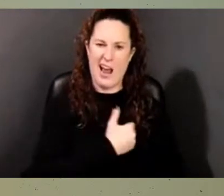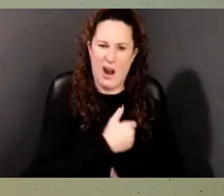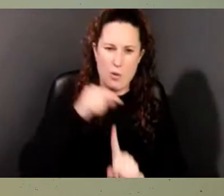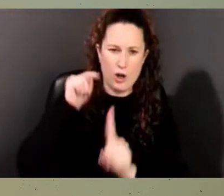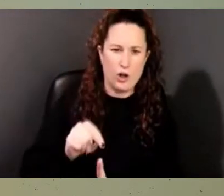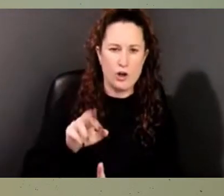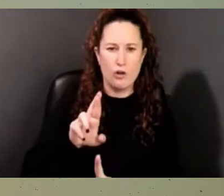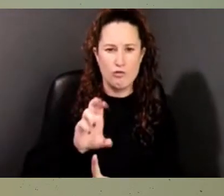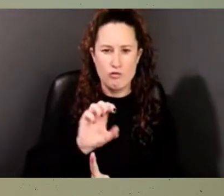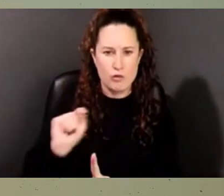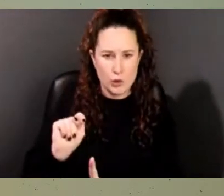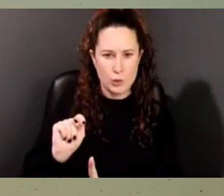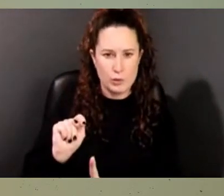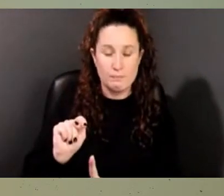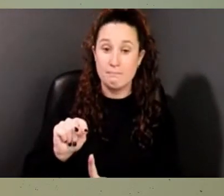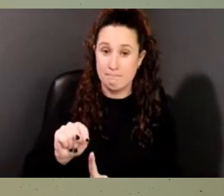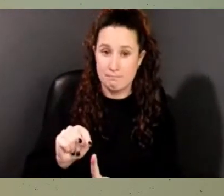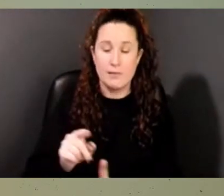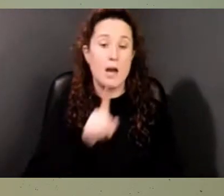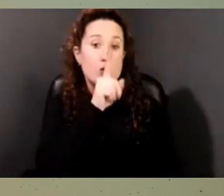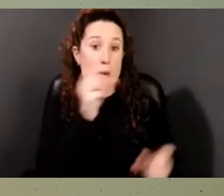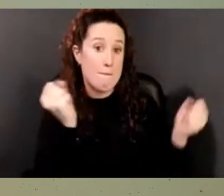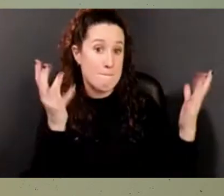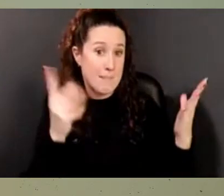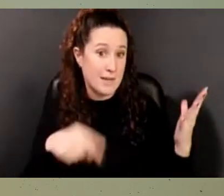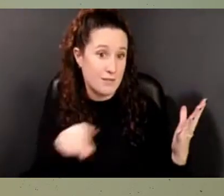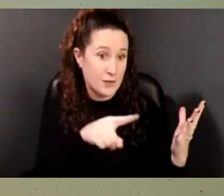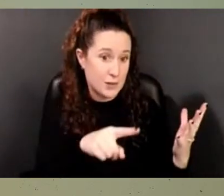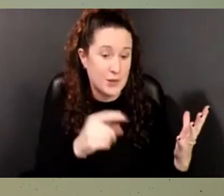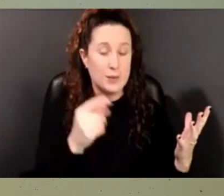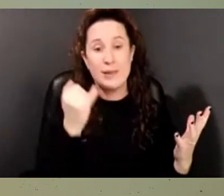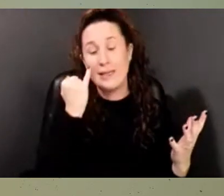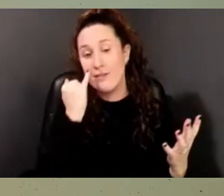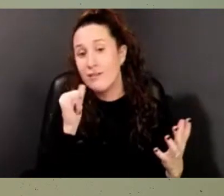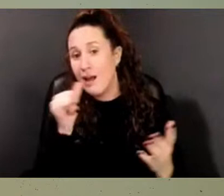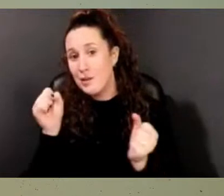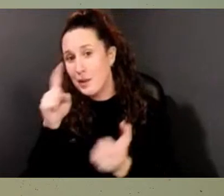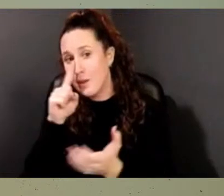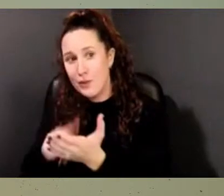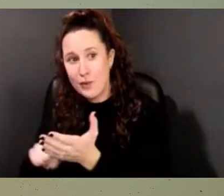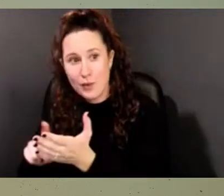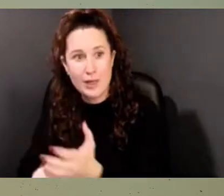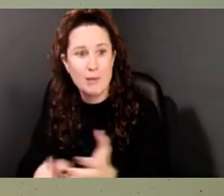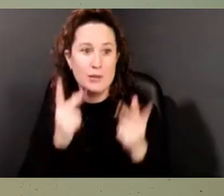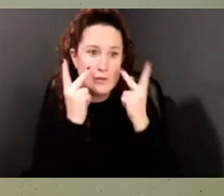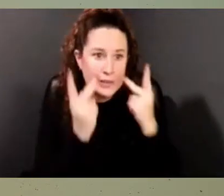sure many of you, if you're not, you can go look this up, are familiar with Alex Haley's roots,